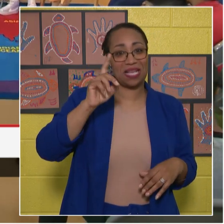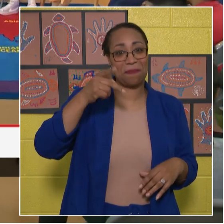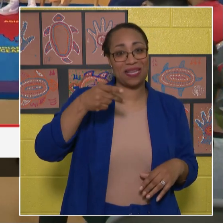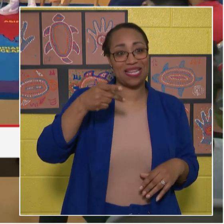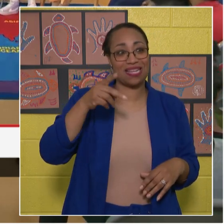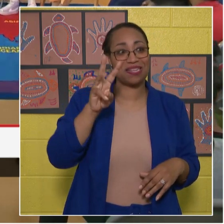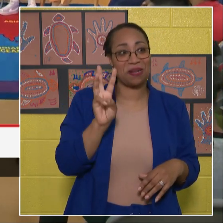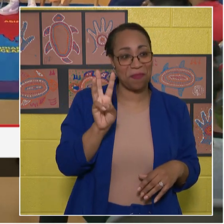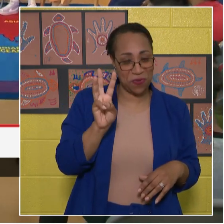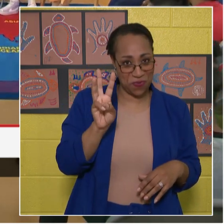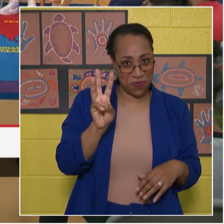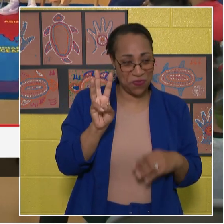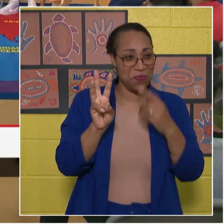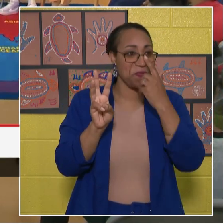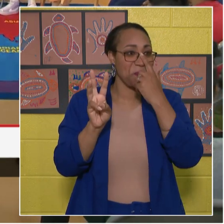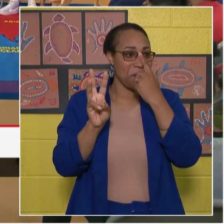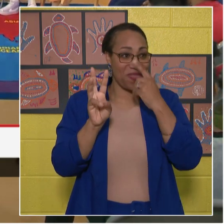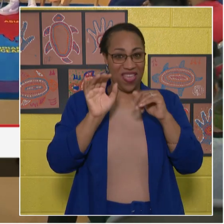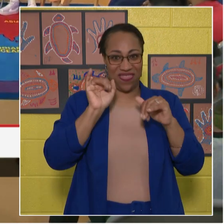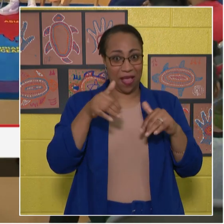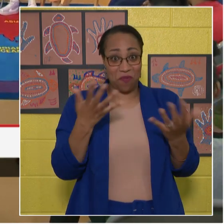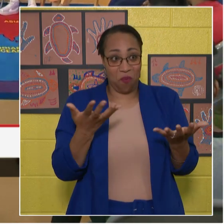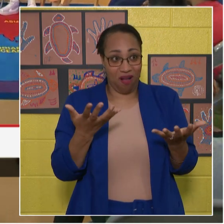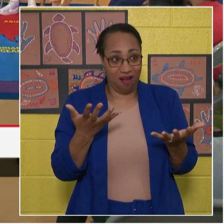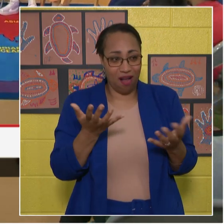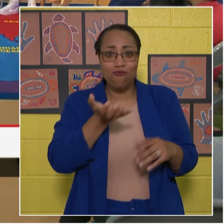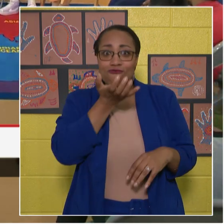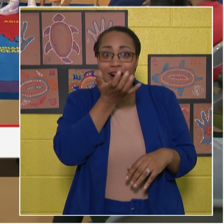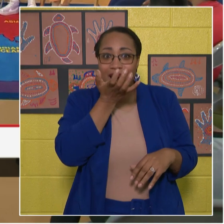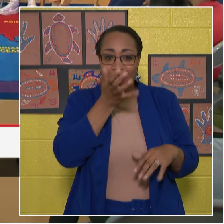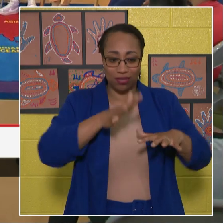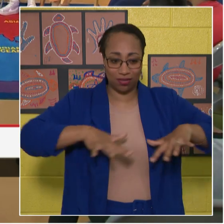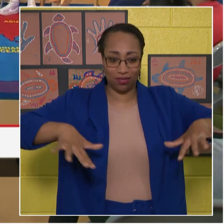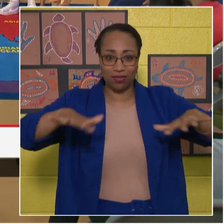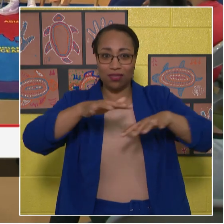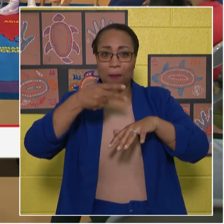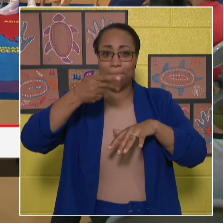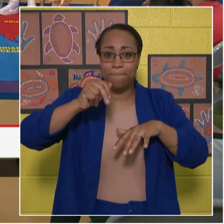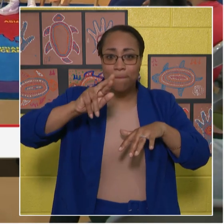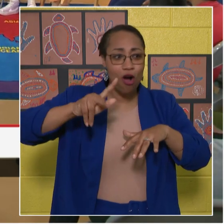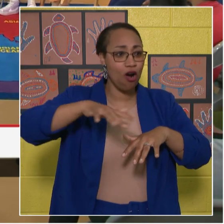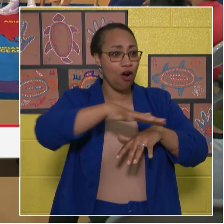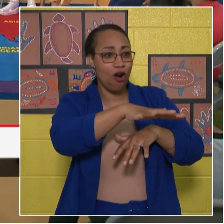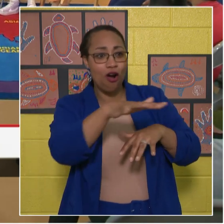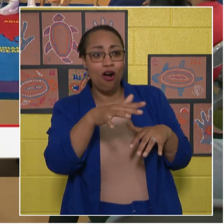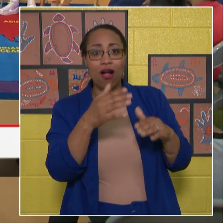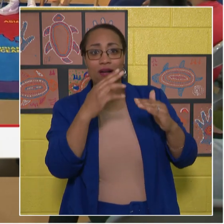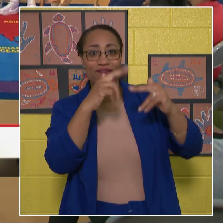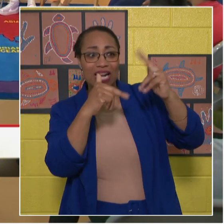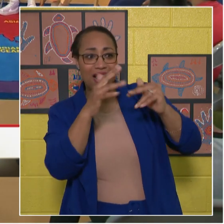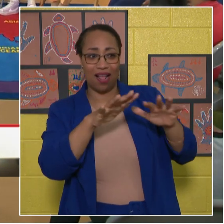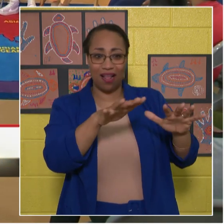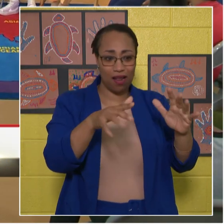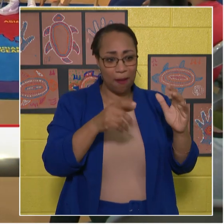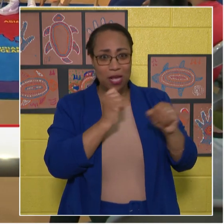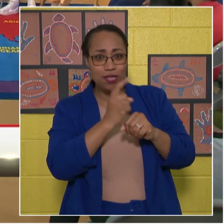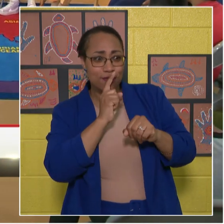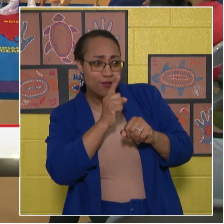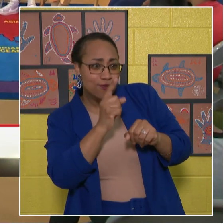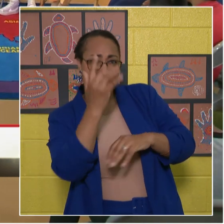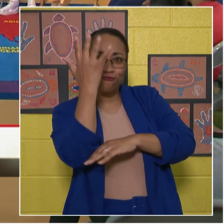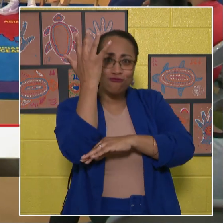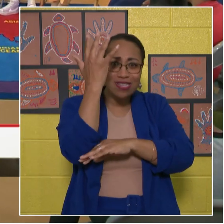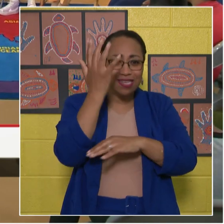they're responsible for grass and trees and trash and making sure that the city